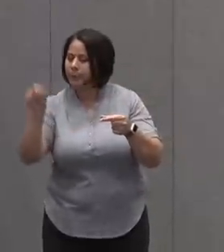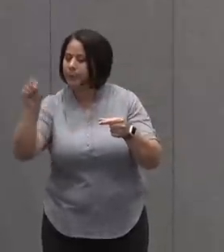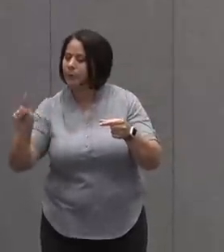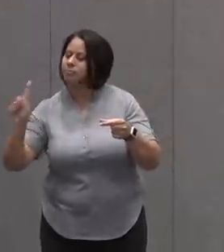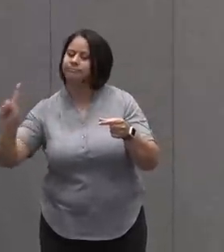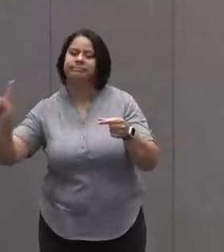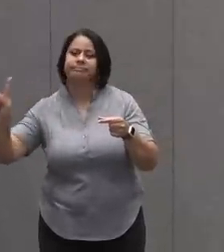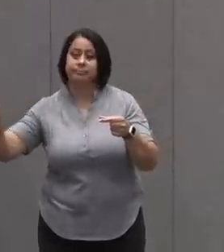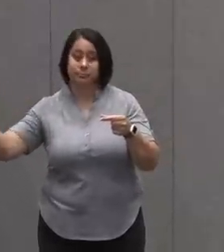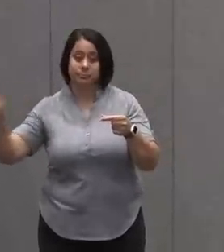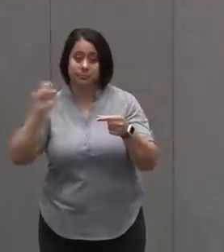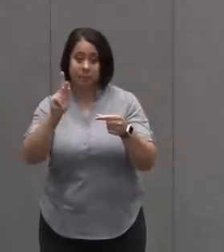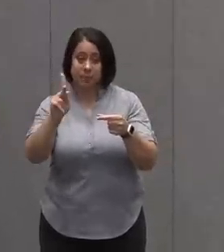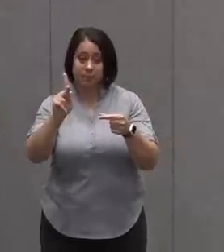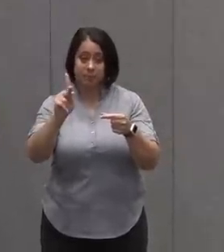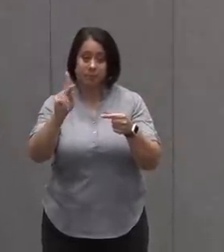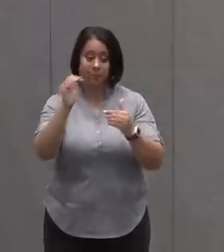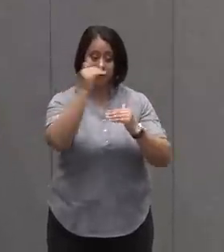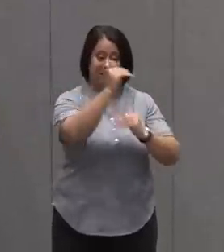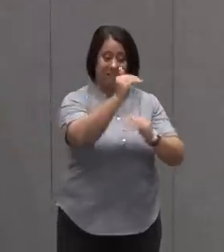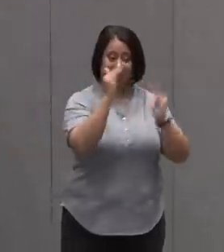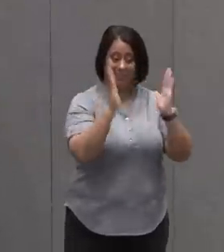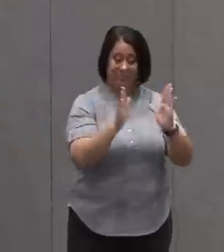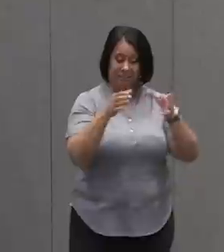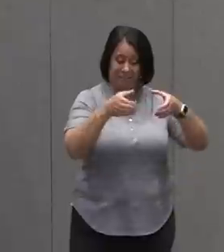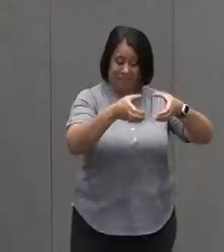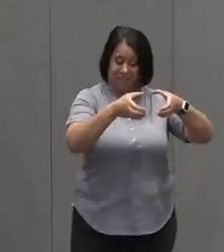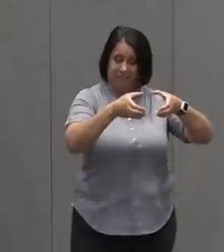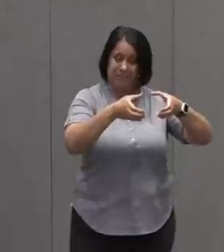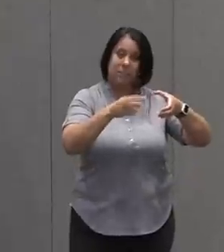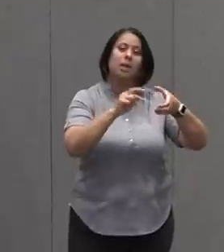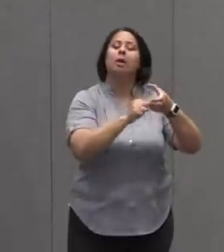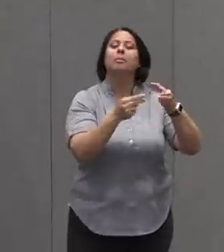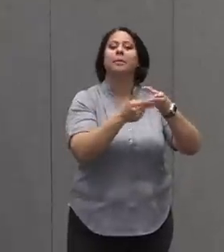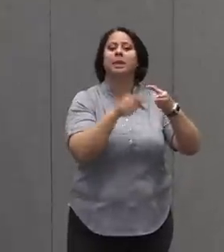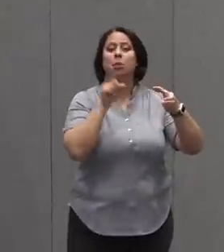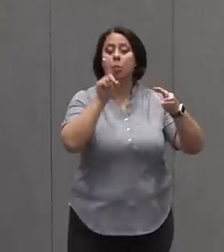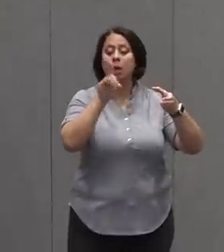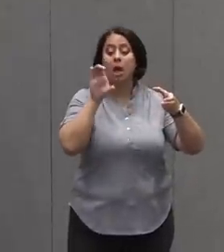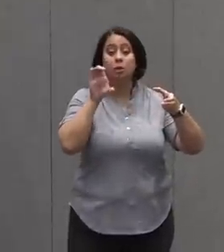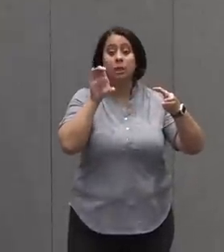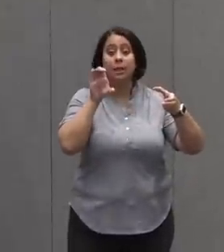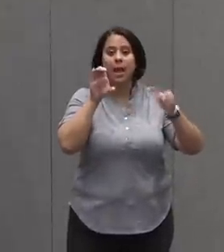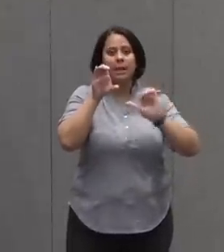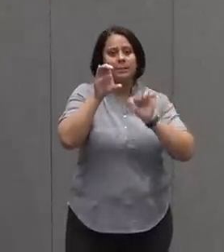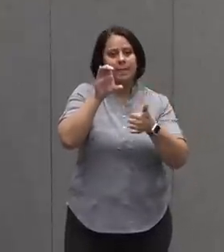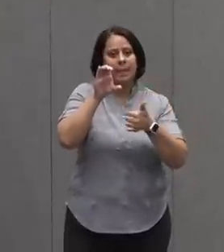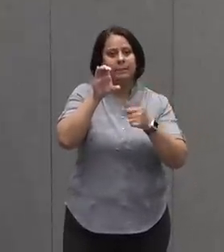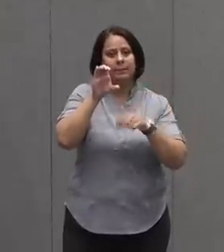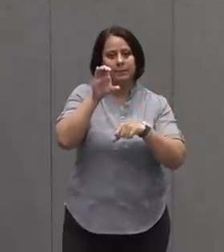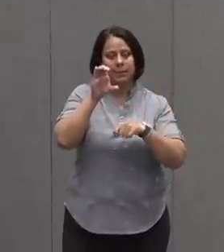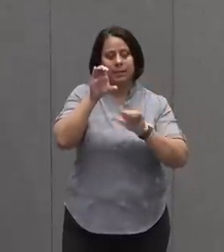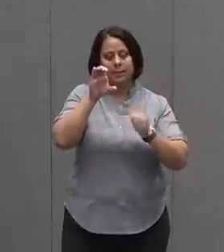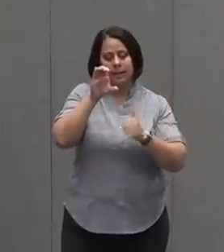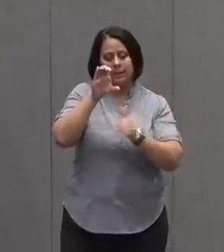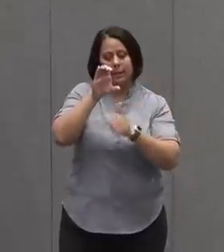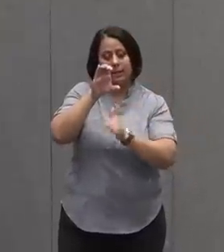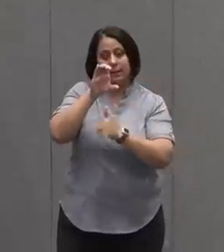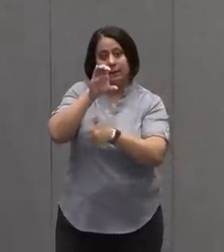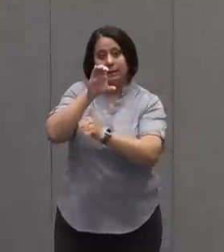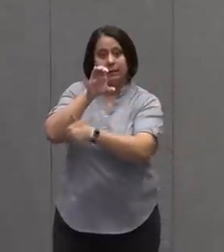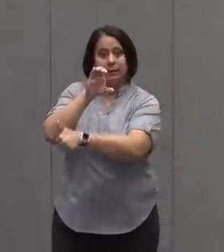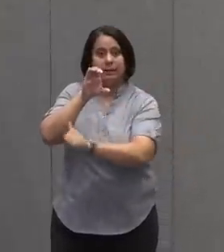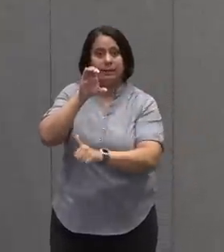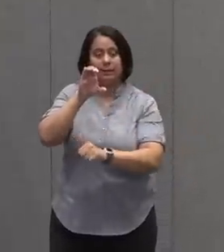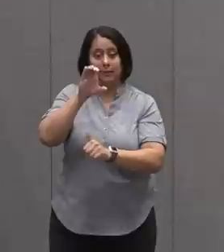represents that we have 10 100s, okay? So each of these flats that we have